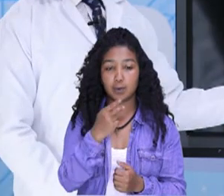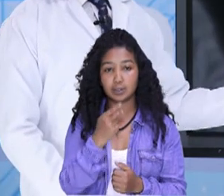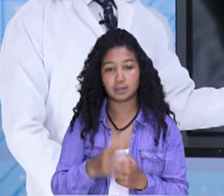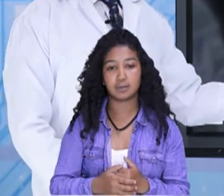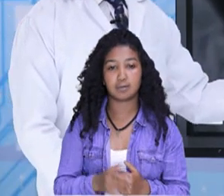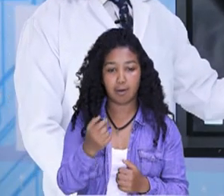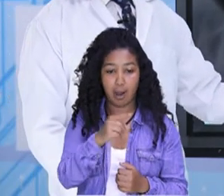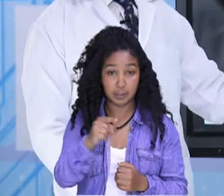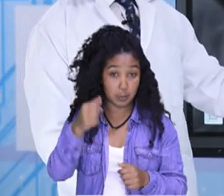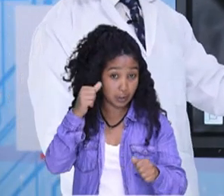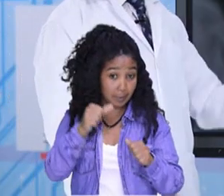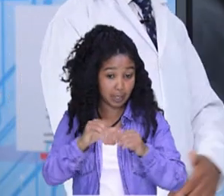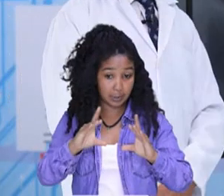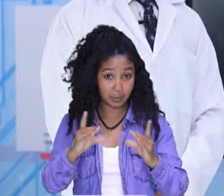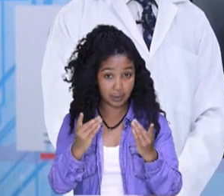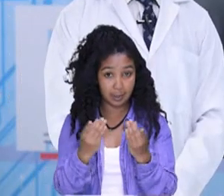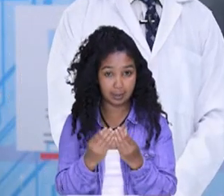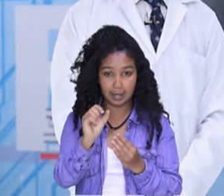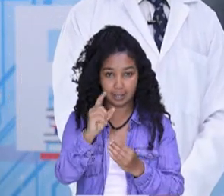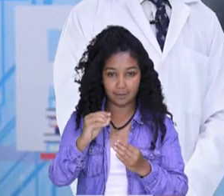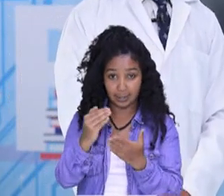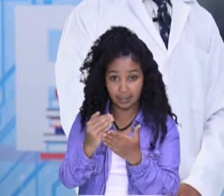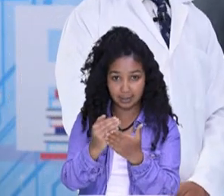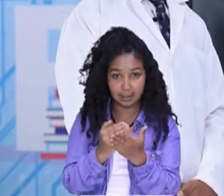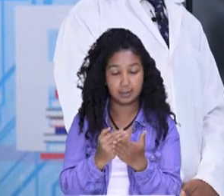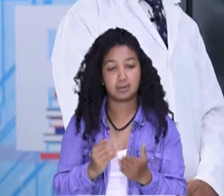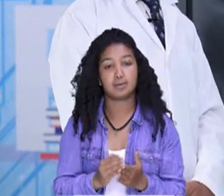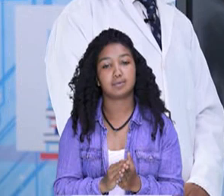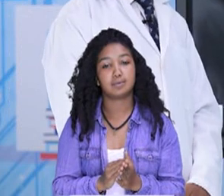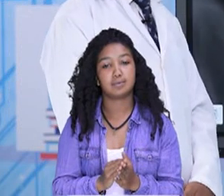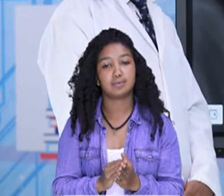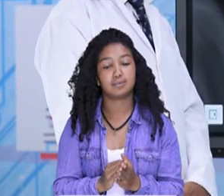Proteins, as you remember in your grade 11 lesson on